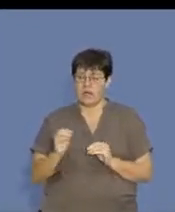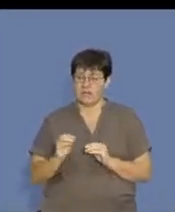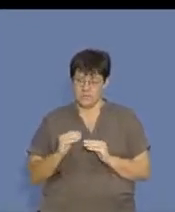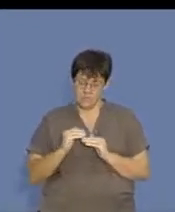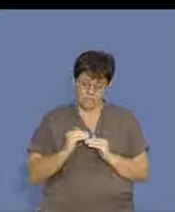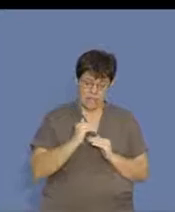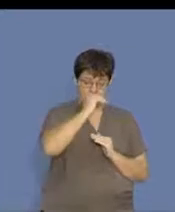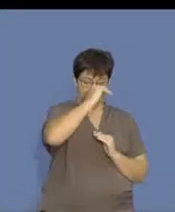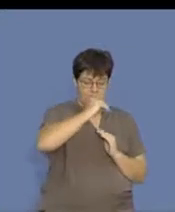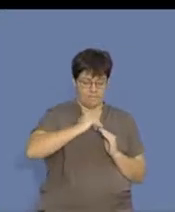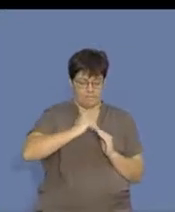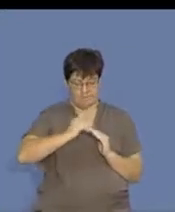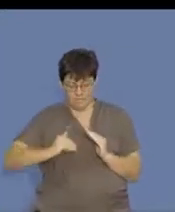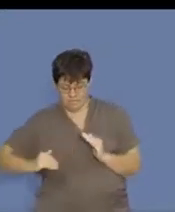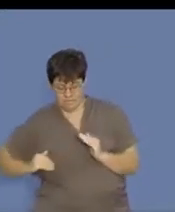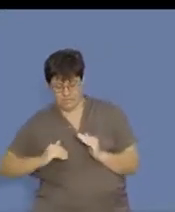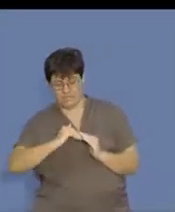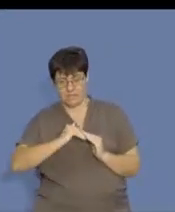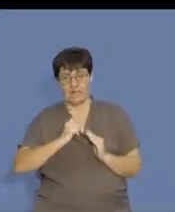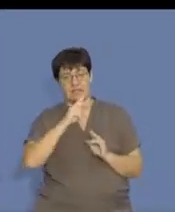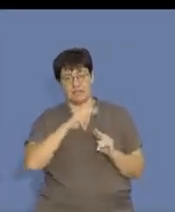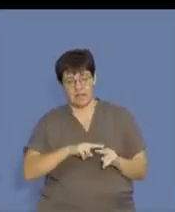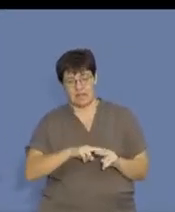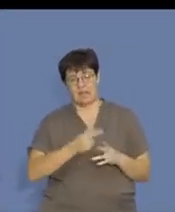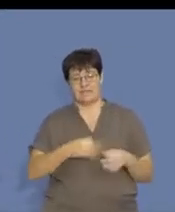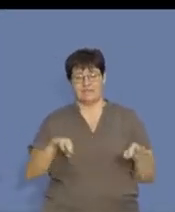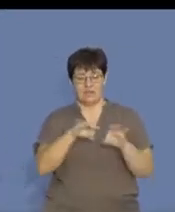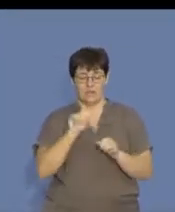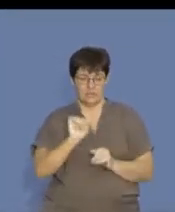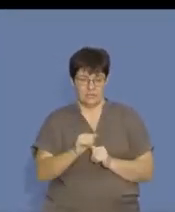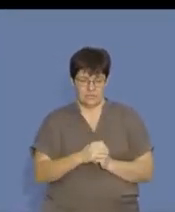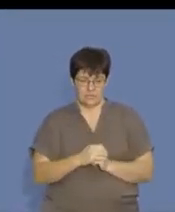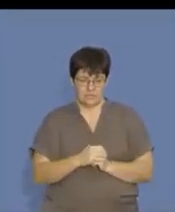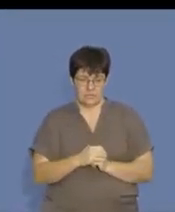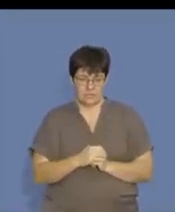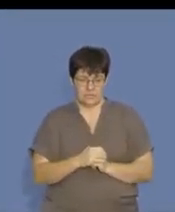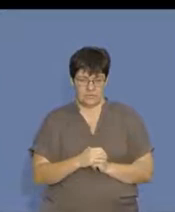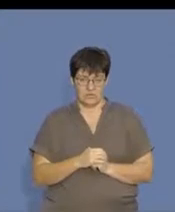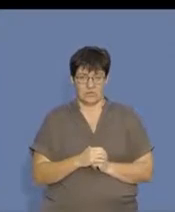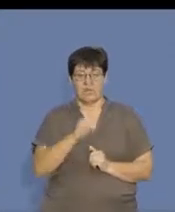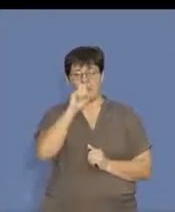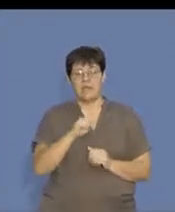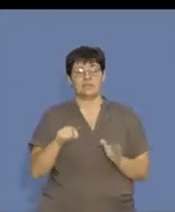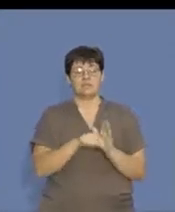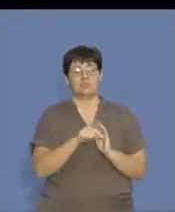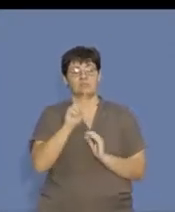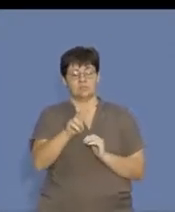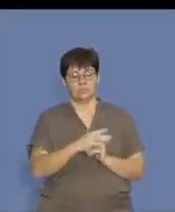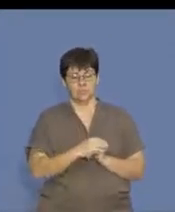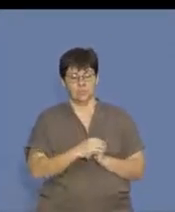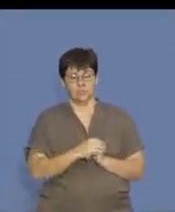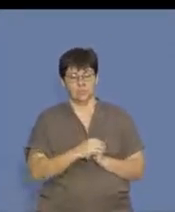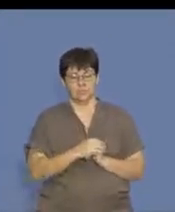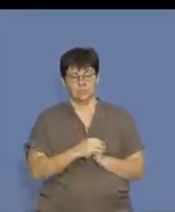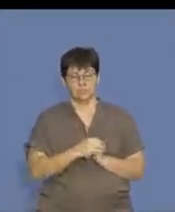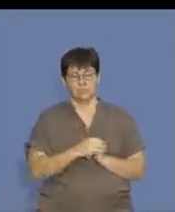always move it up or down depending on what the value is. If I say x minus 2, now